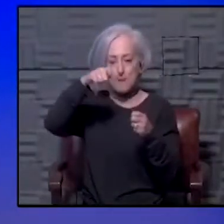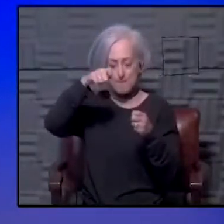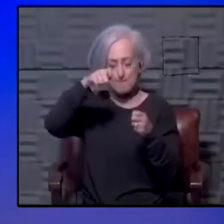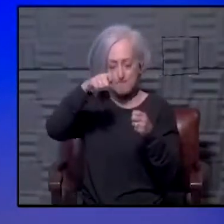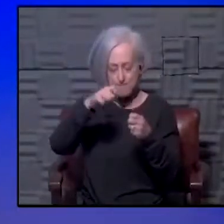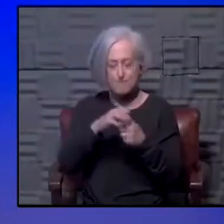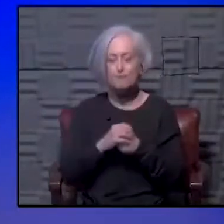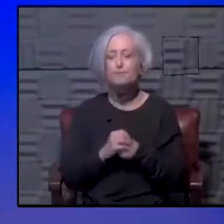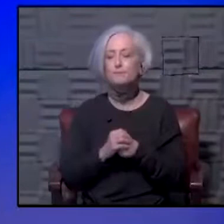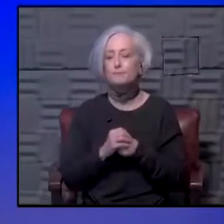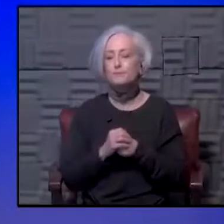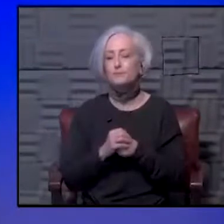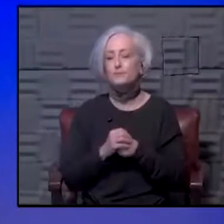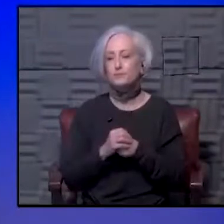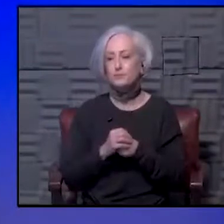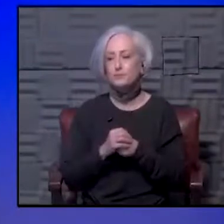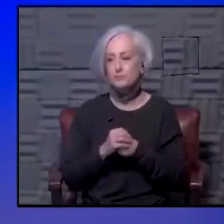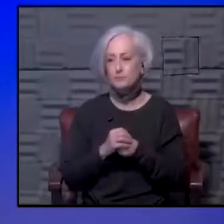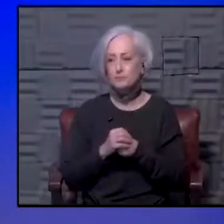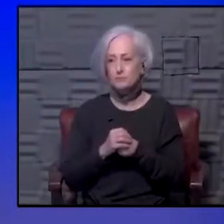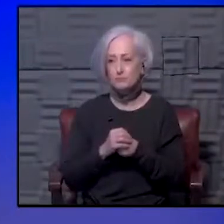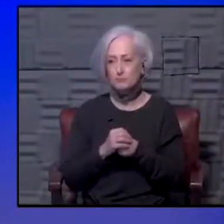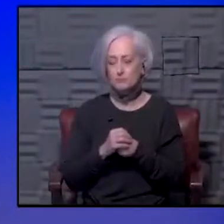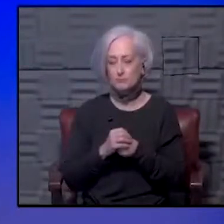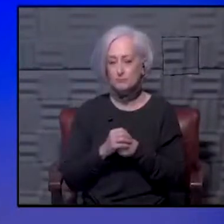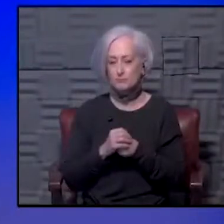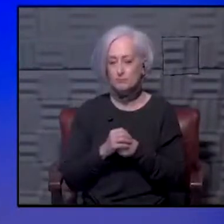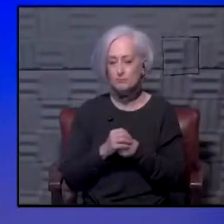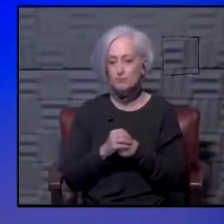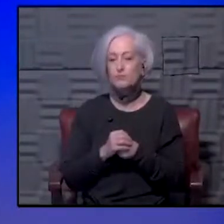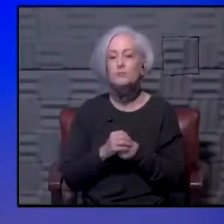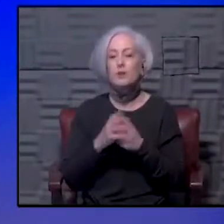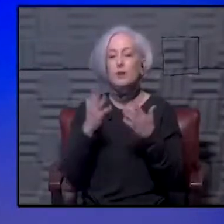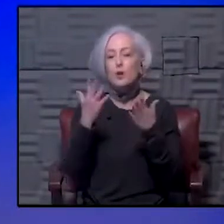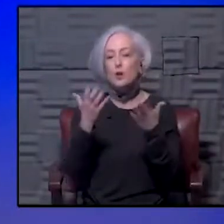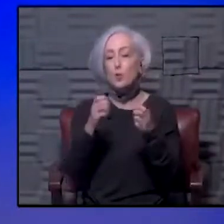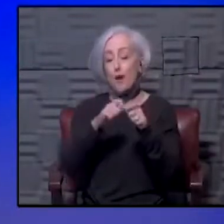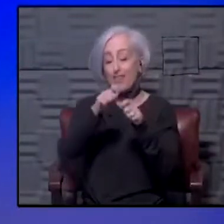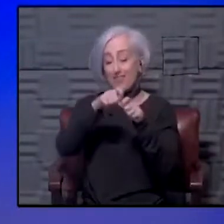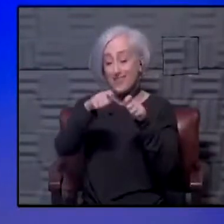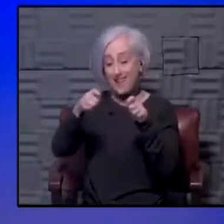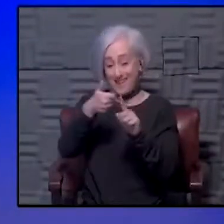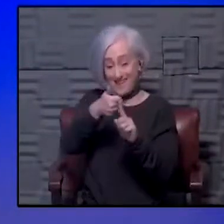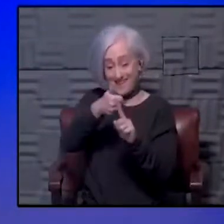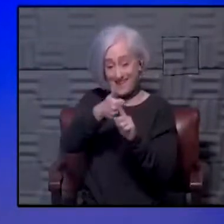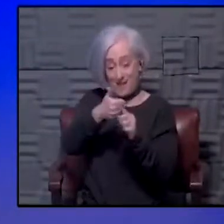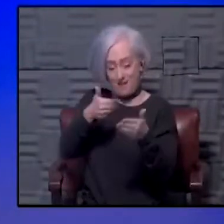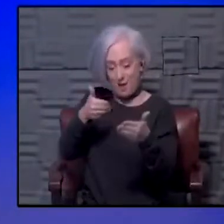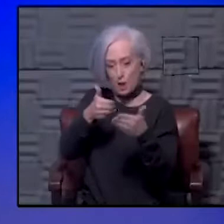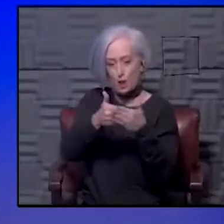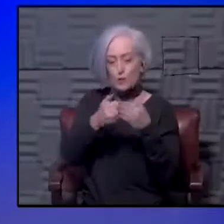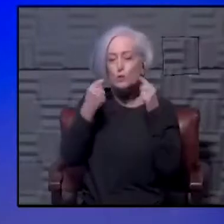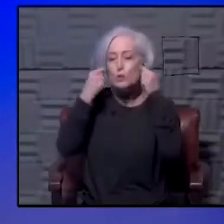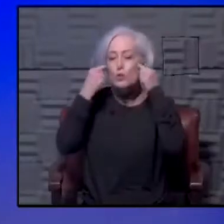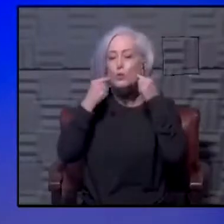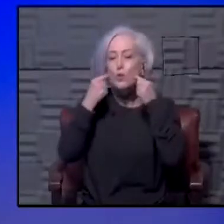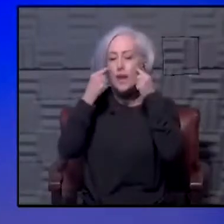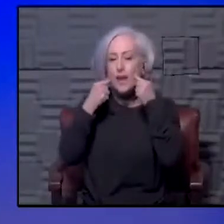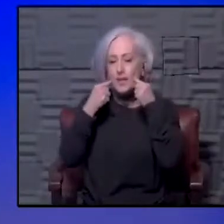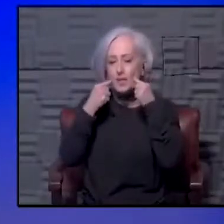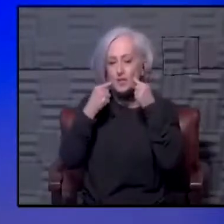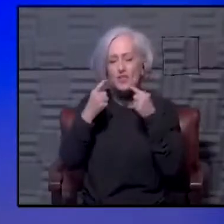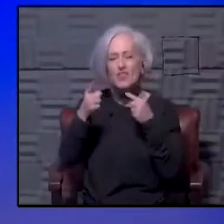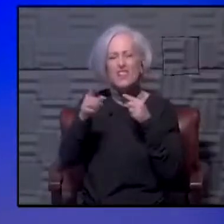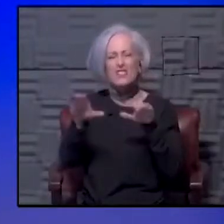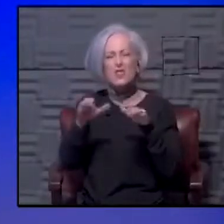Just tying a knot, getting it closest to the mask as possible. And once you've done it a couple times, you'll understand what is most comfortable.